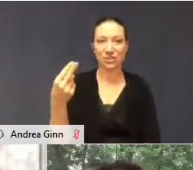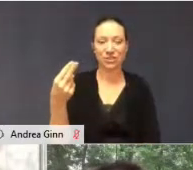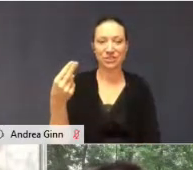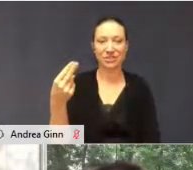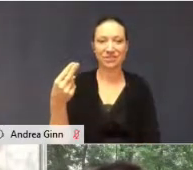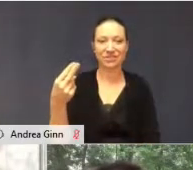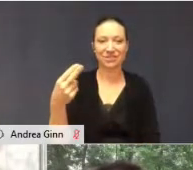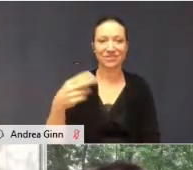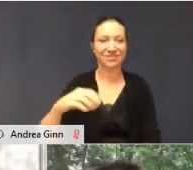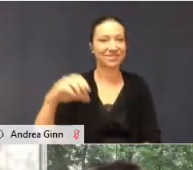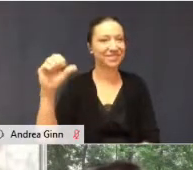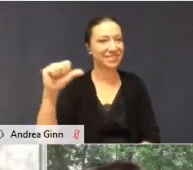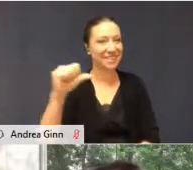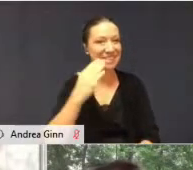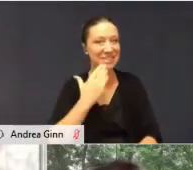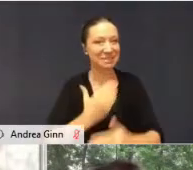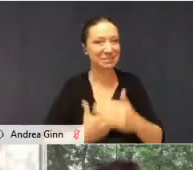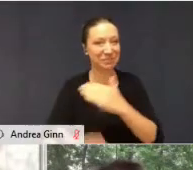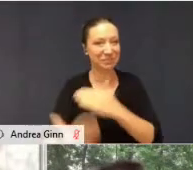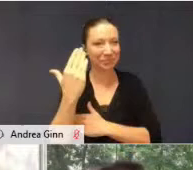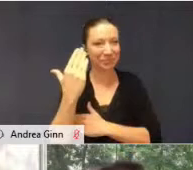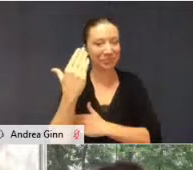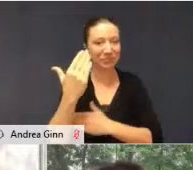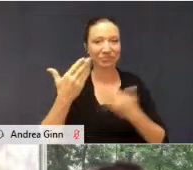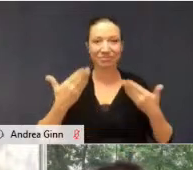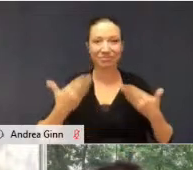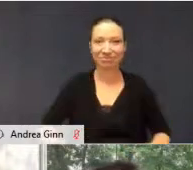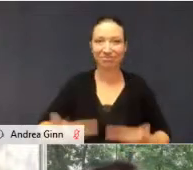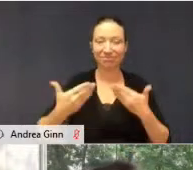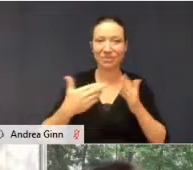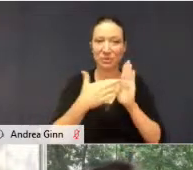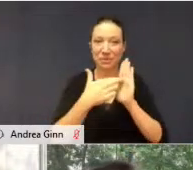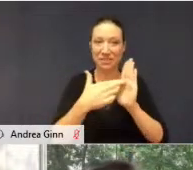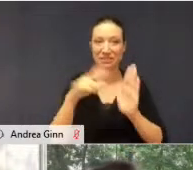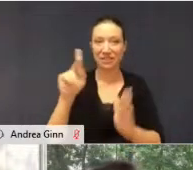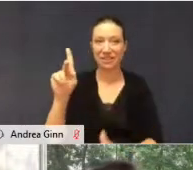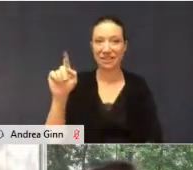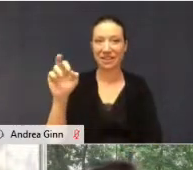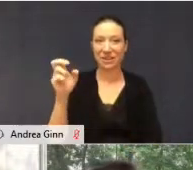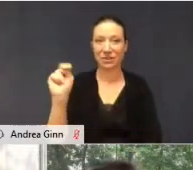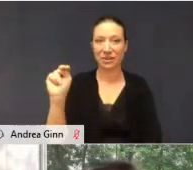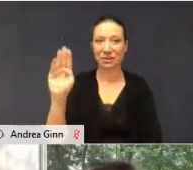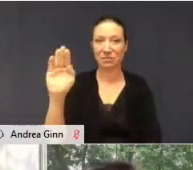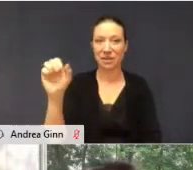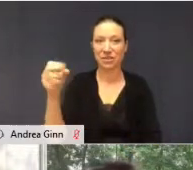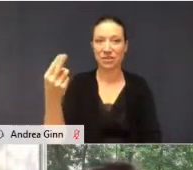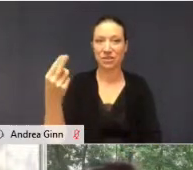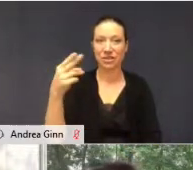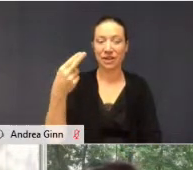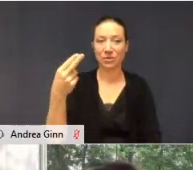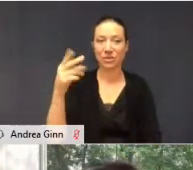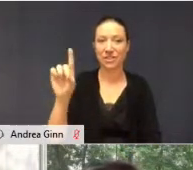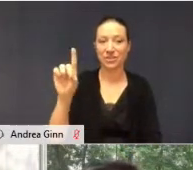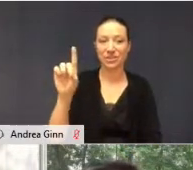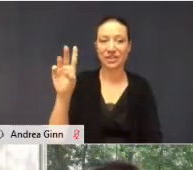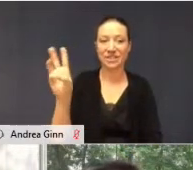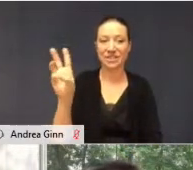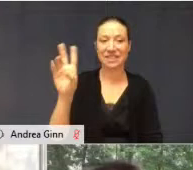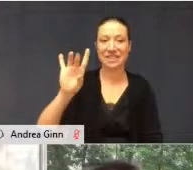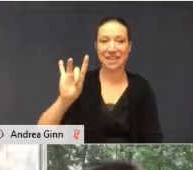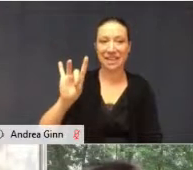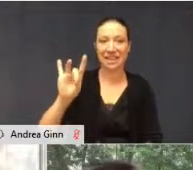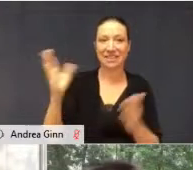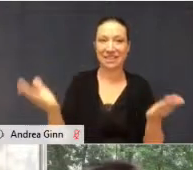Yes, good morning. I'm Representative Karen Bash from House District 68 here in Northwest